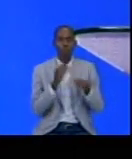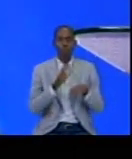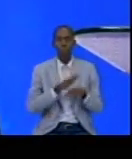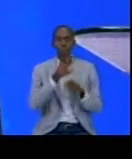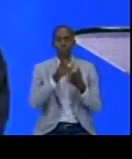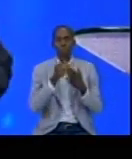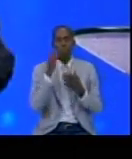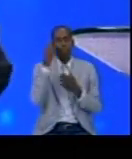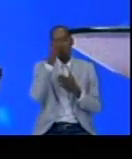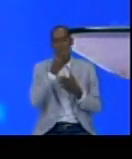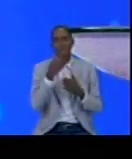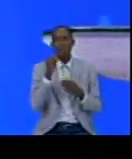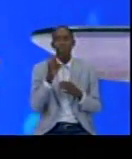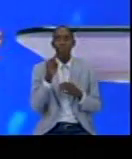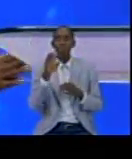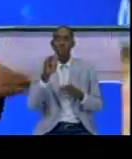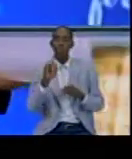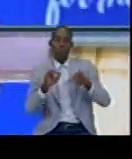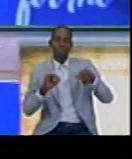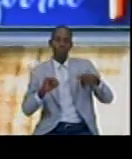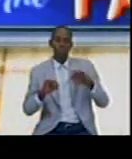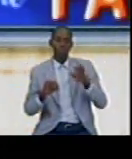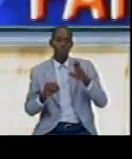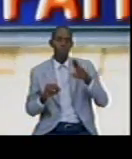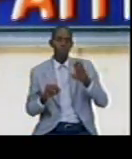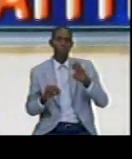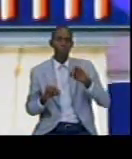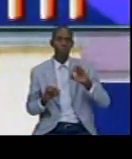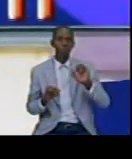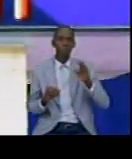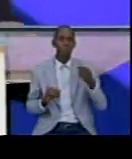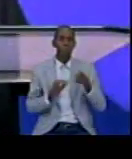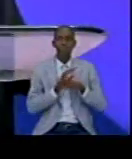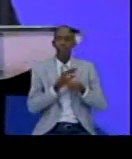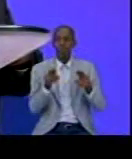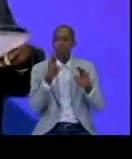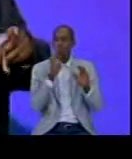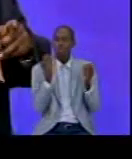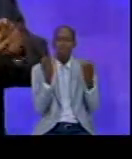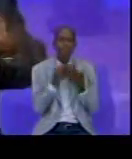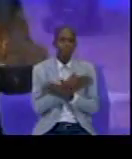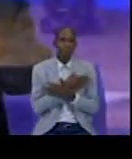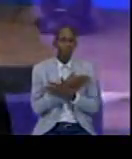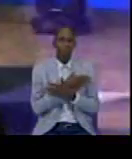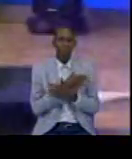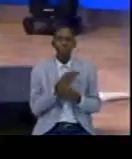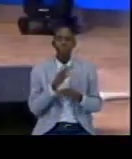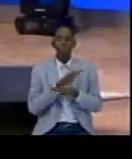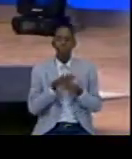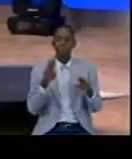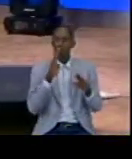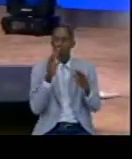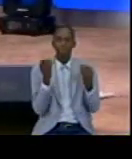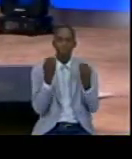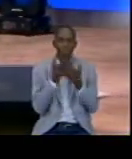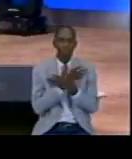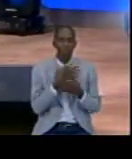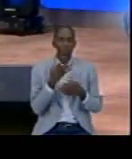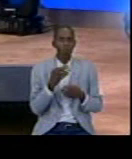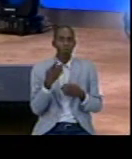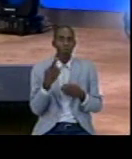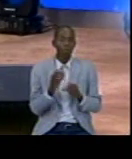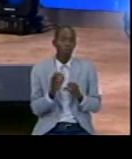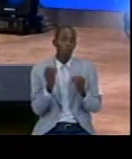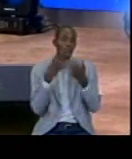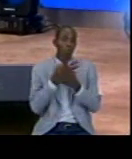Jeremiah, don't be afraid. Do not be afraid up their faces, for I am